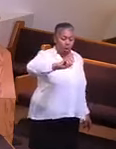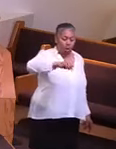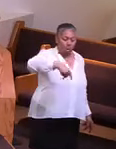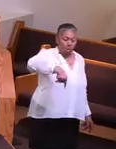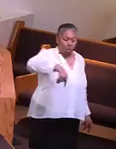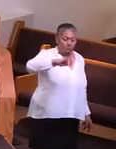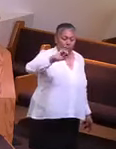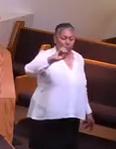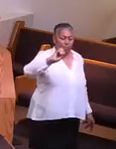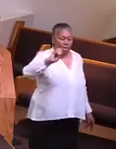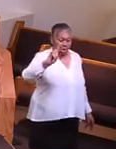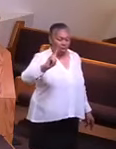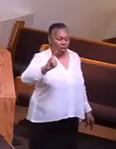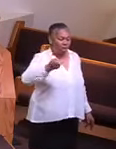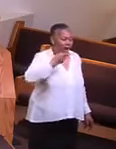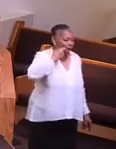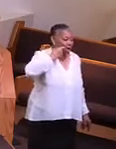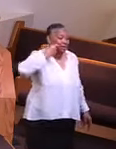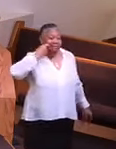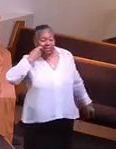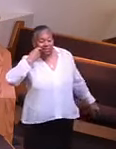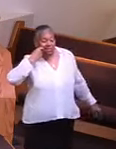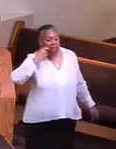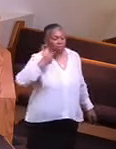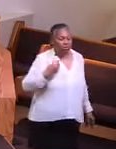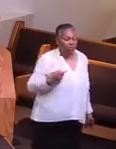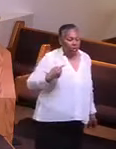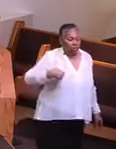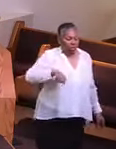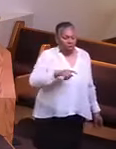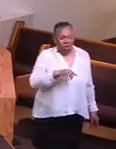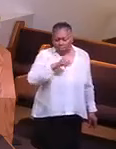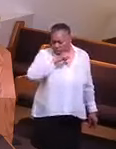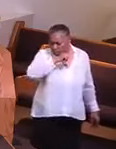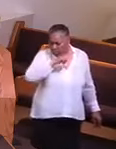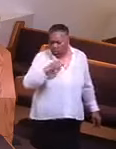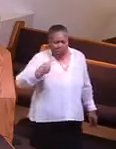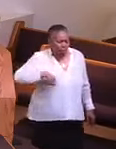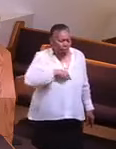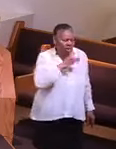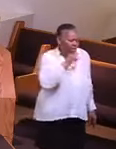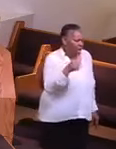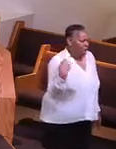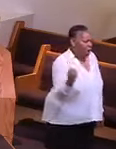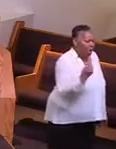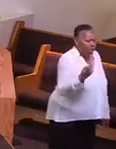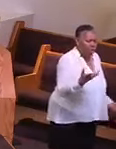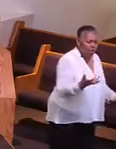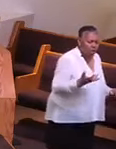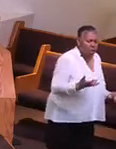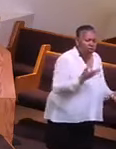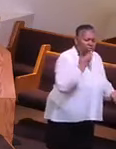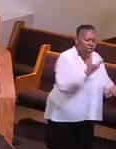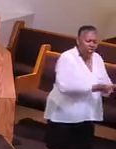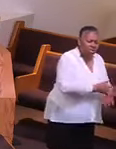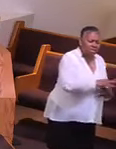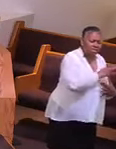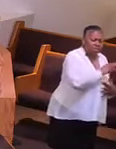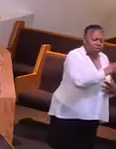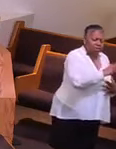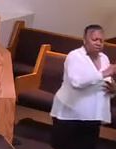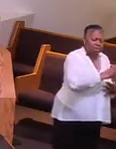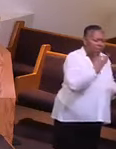to stay on top of things as a church family. Amen. We don't want to be good to you spiritually. We want to be good to you once you are the church.